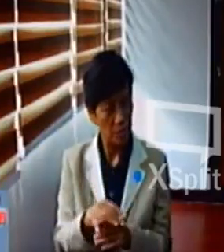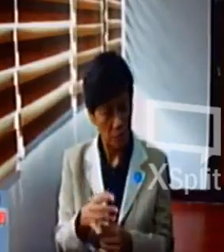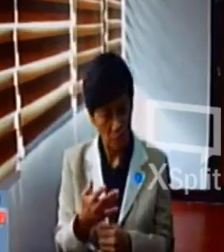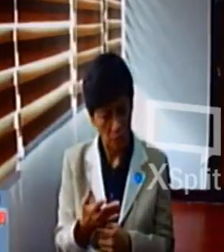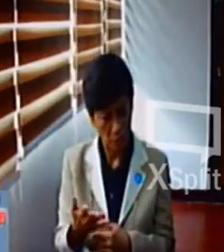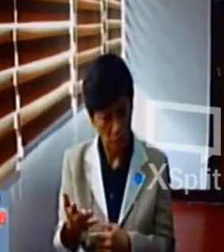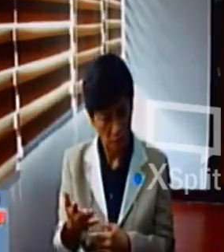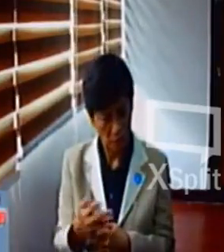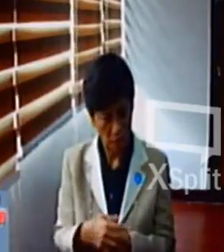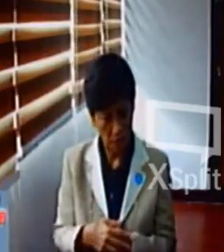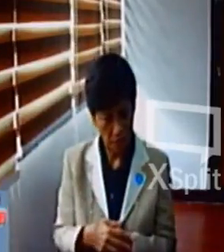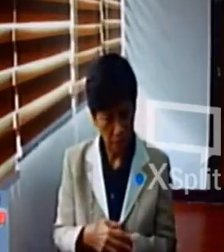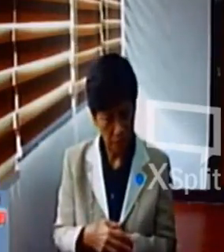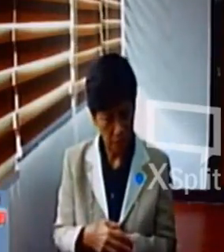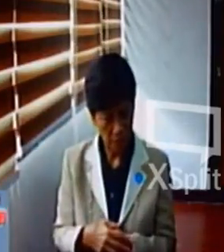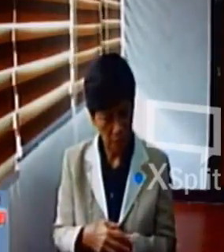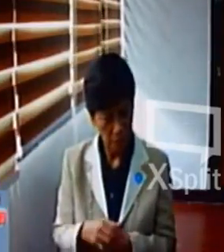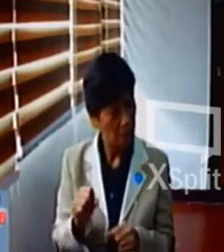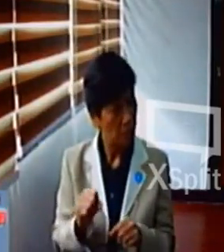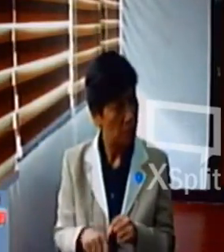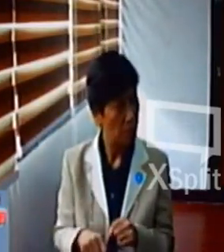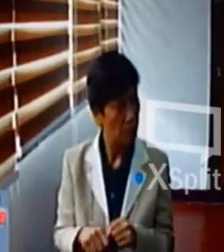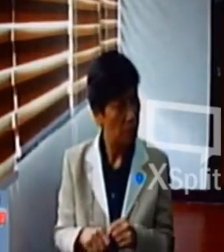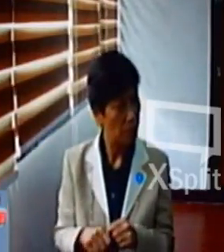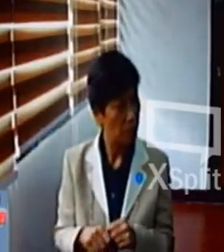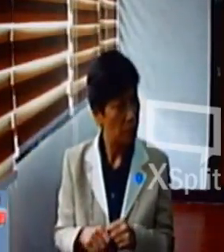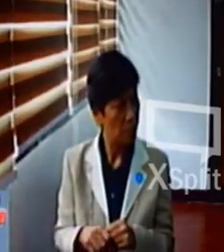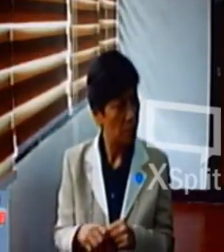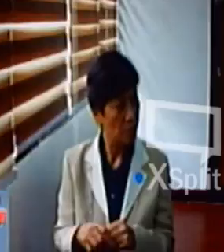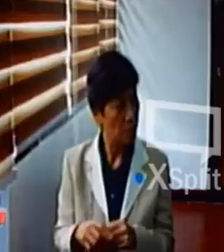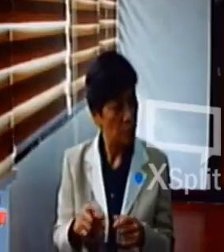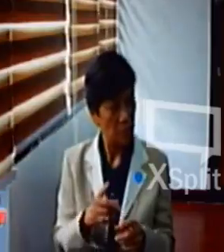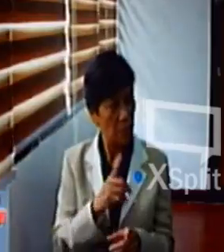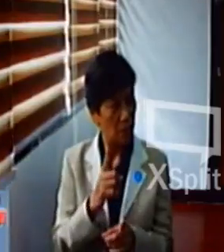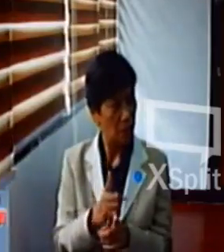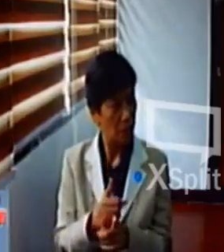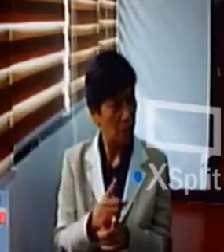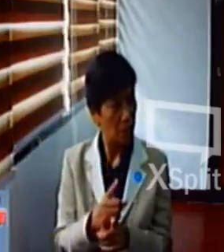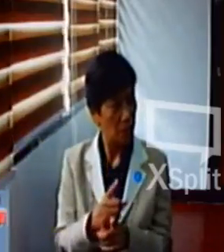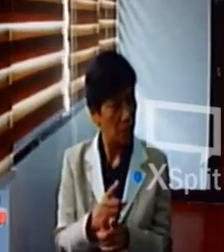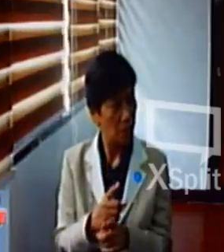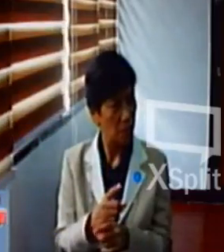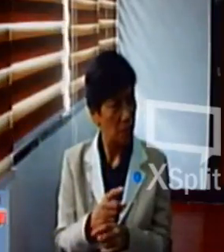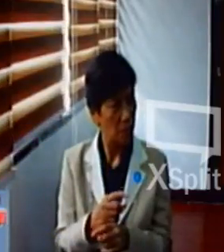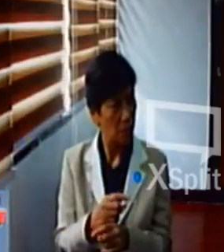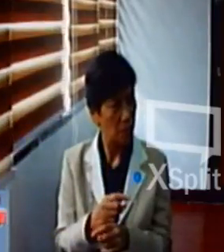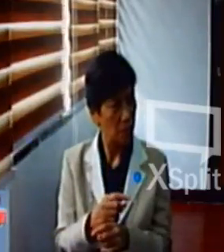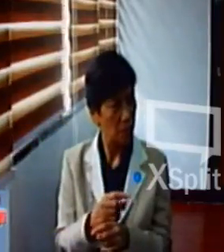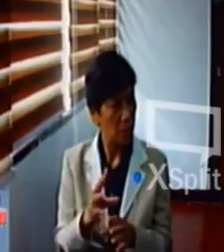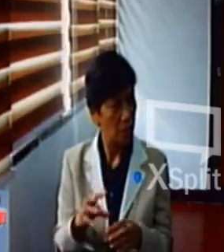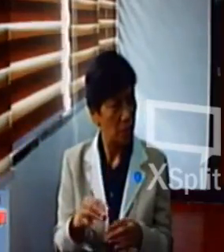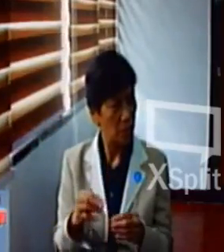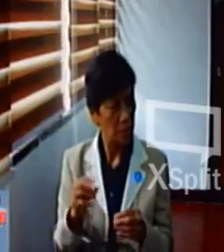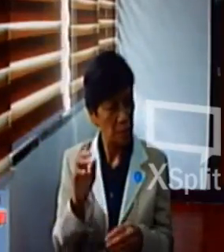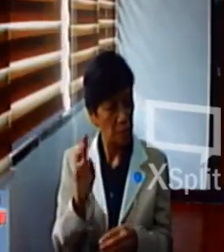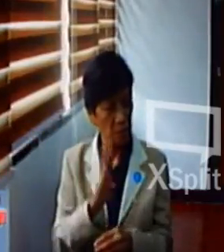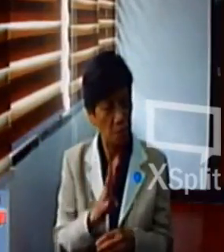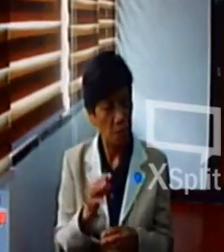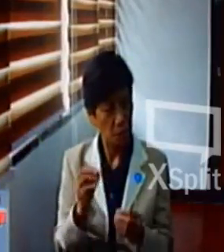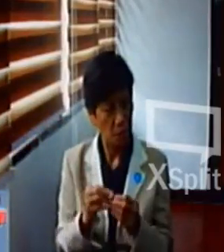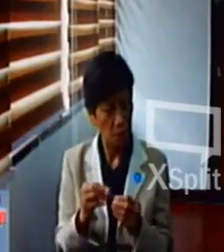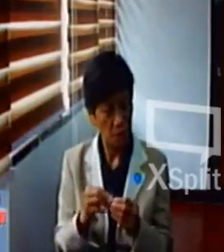first place. So I guess, yeah, it's just proper that they should chip in more. Problem